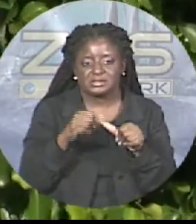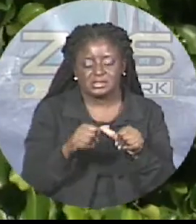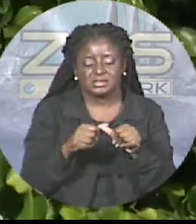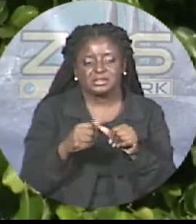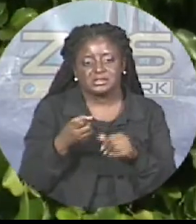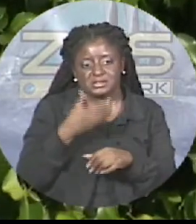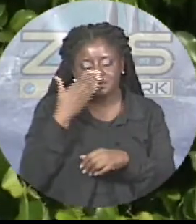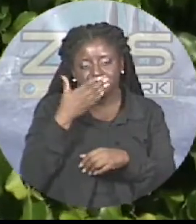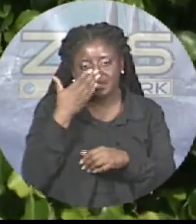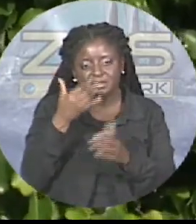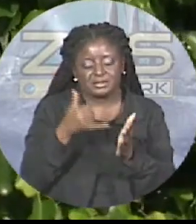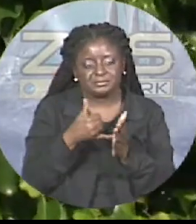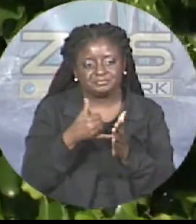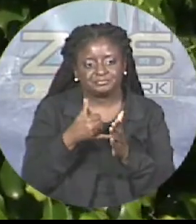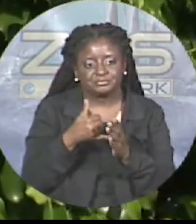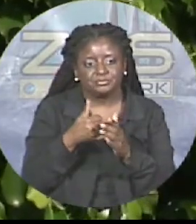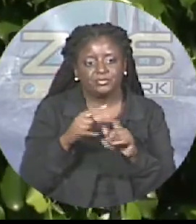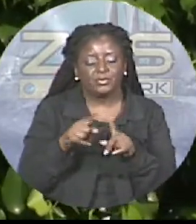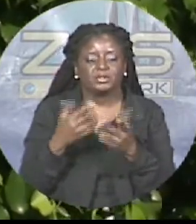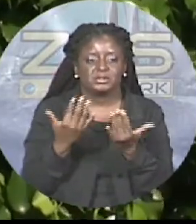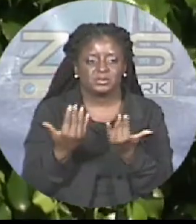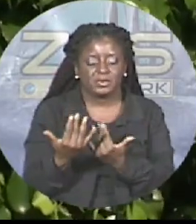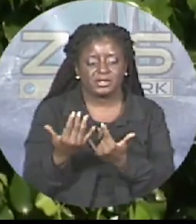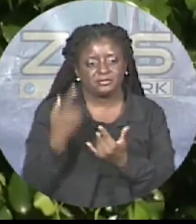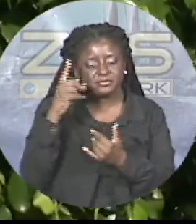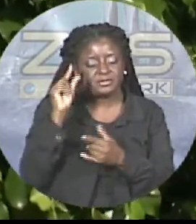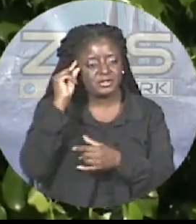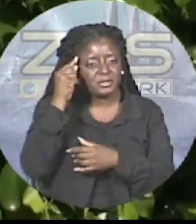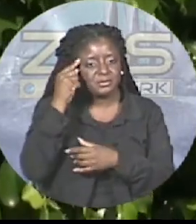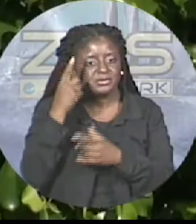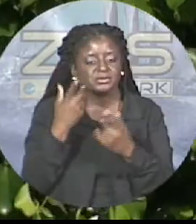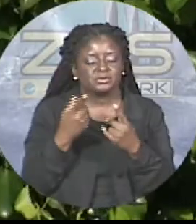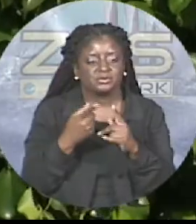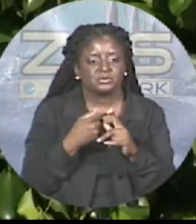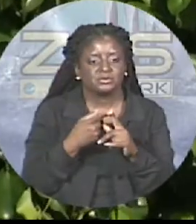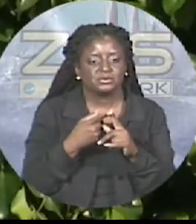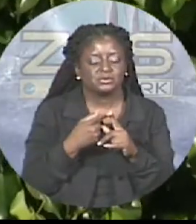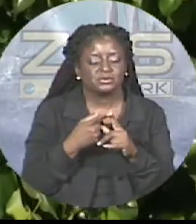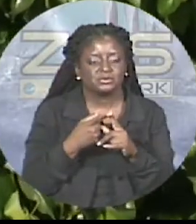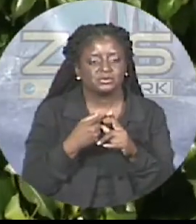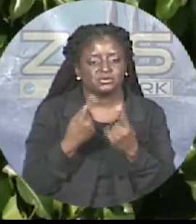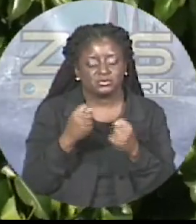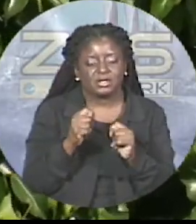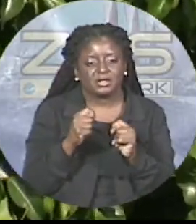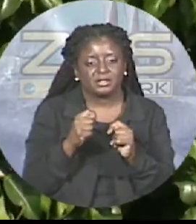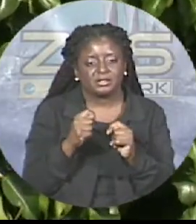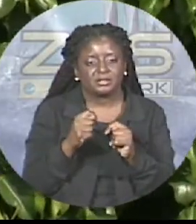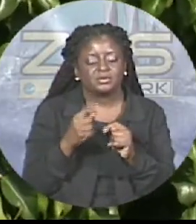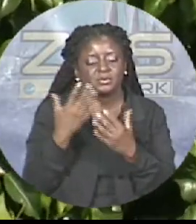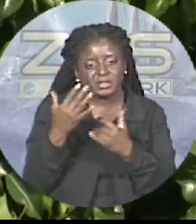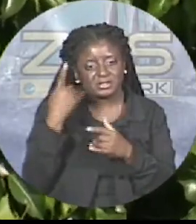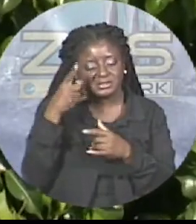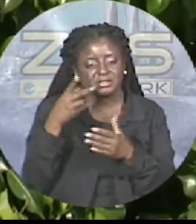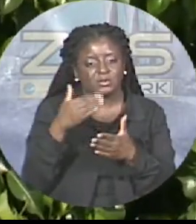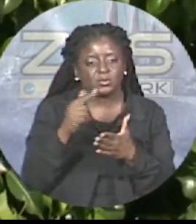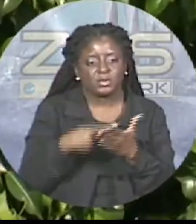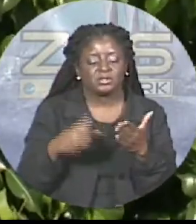to grow up. But we're still waiting for the government to try to, since this new government come in place, to see what the deal is going to be, you